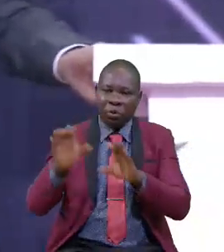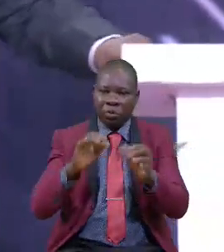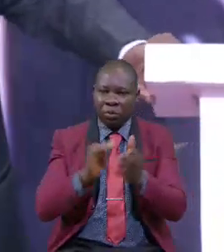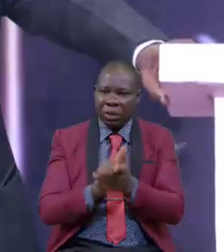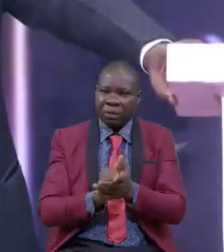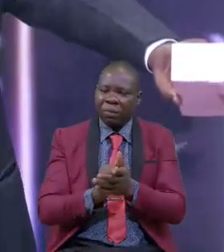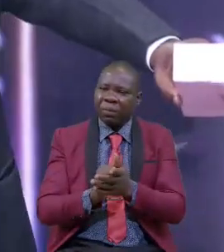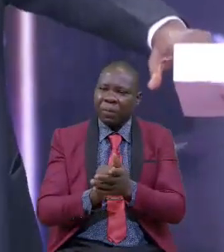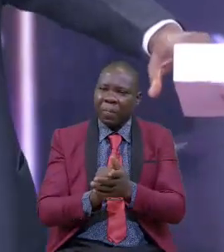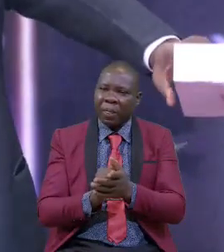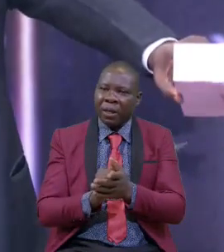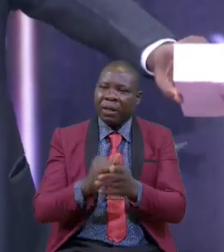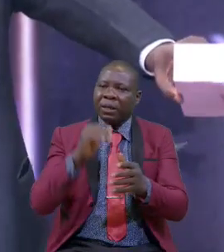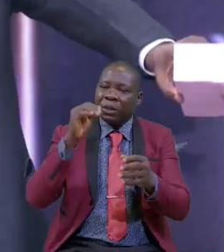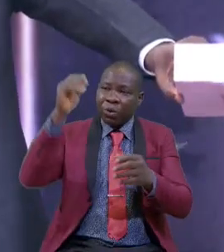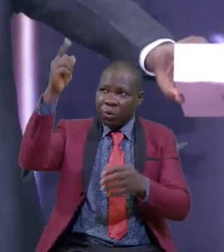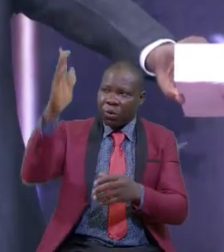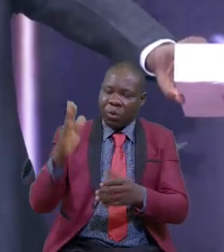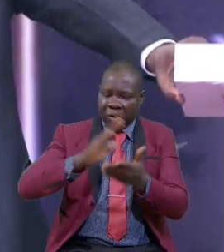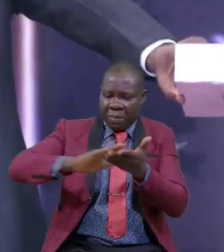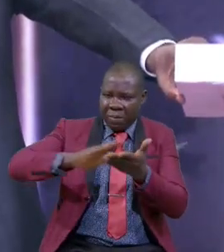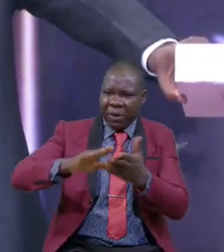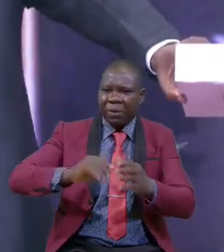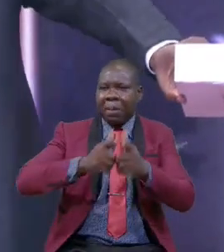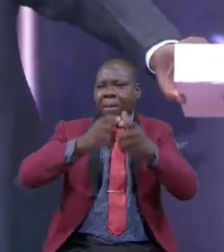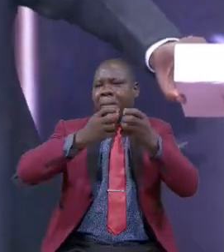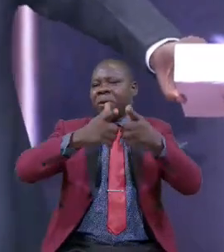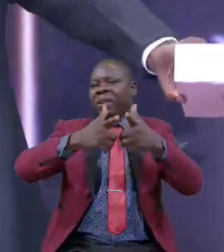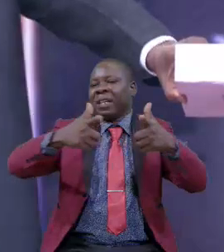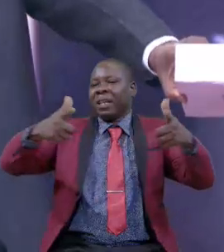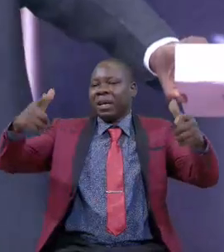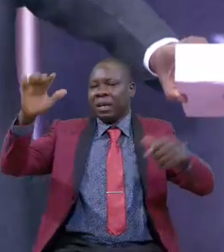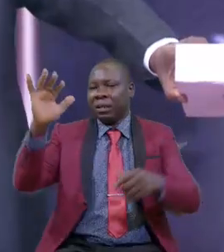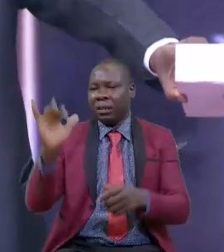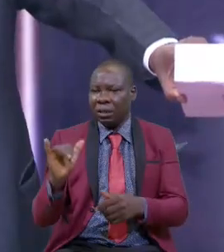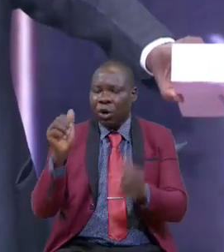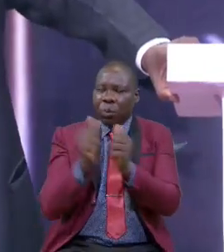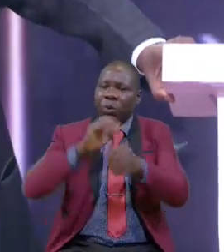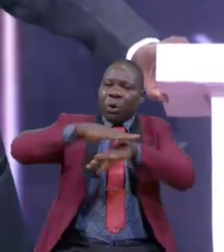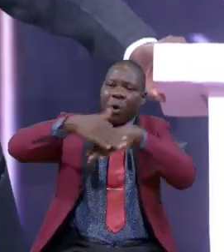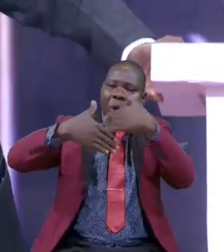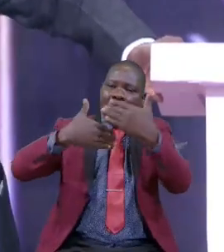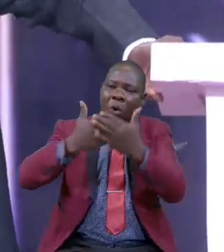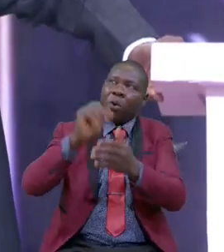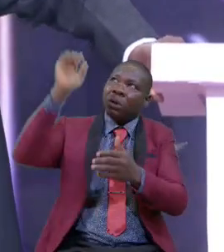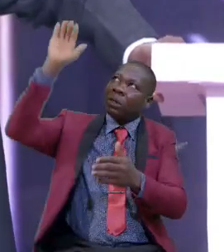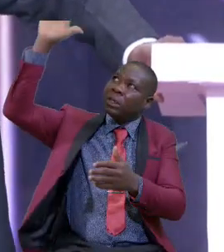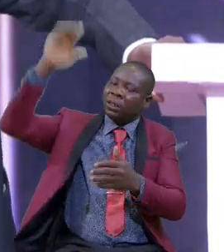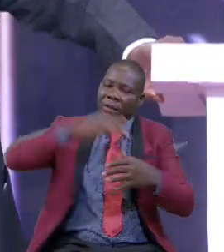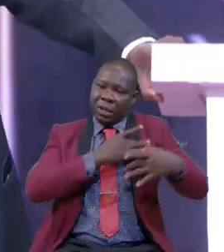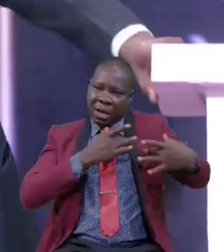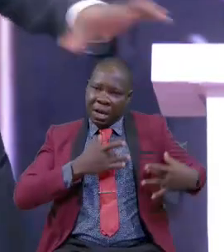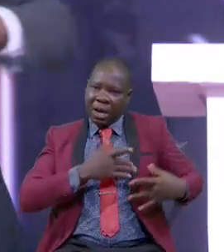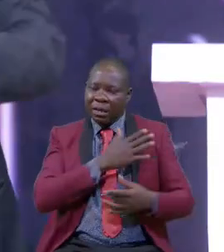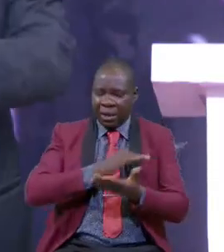He pardons abundantly with all His heart, and He clears everyone of the things you've